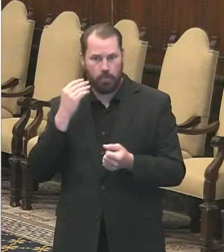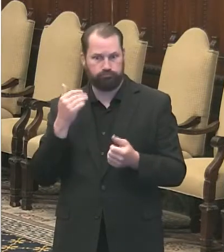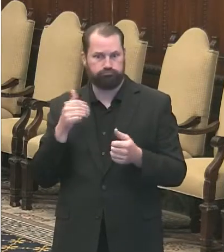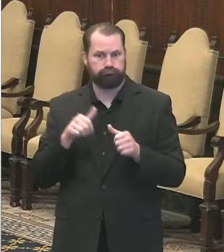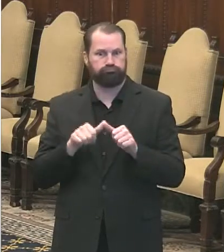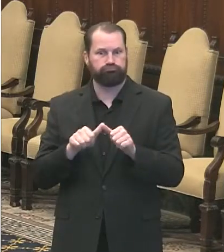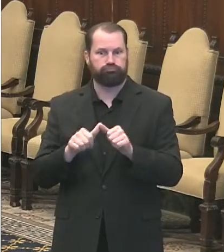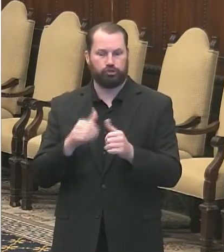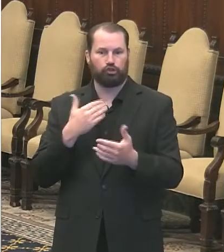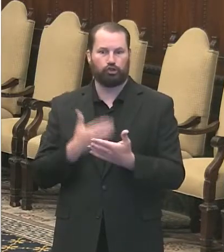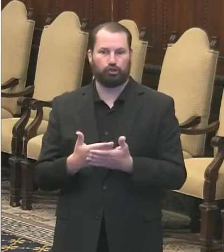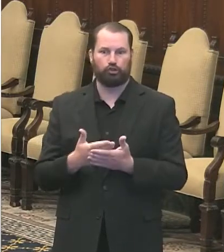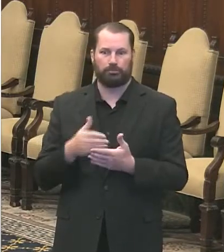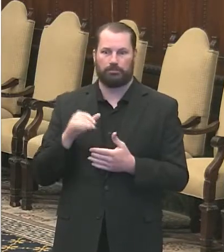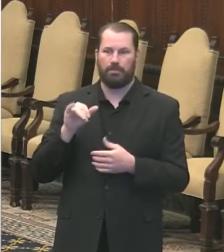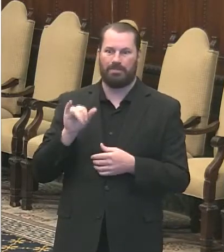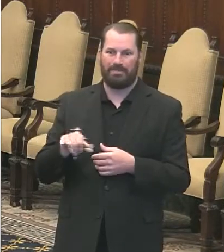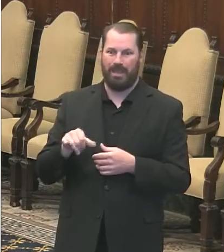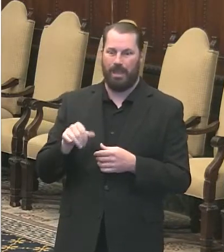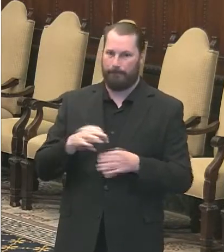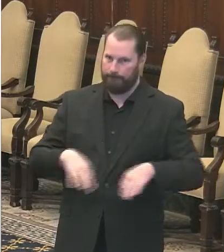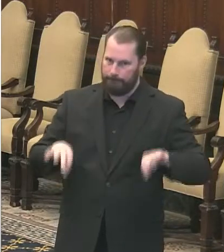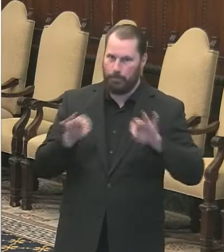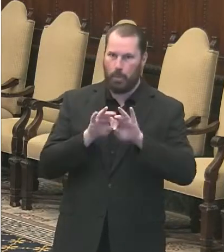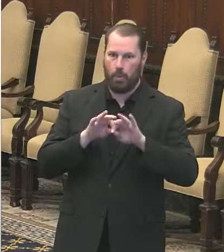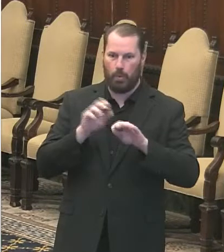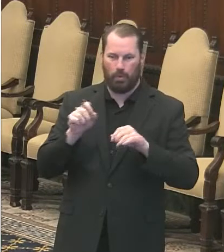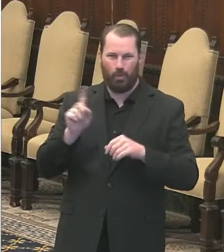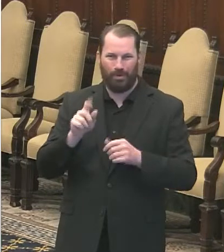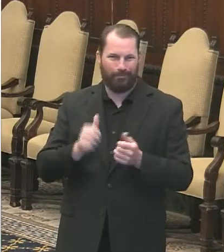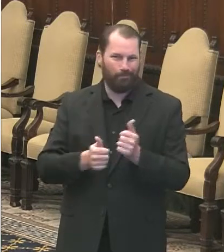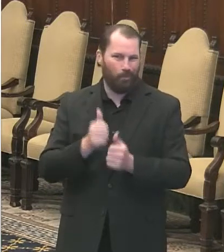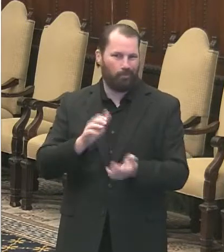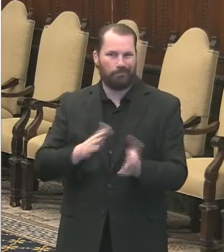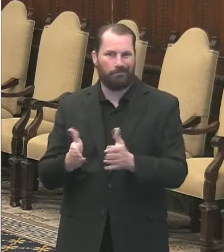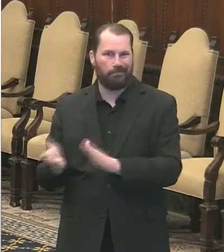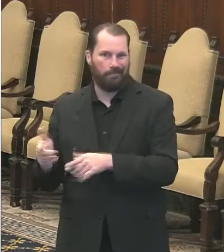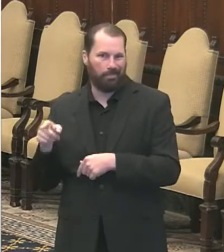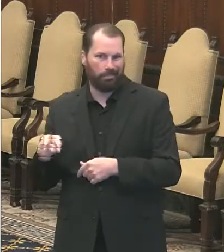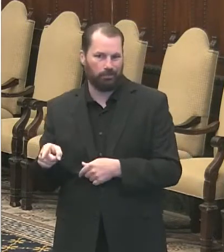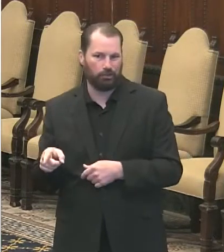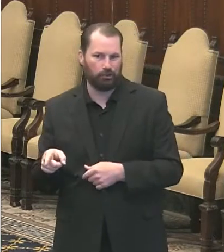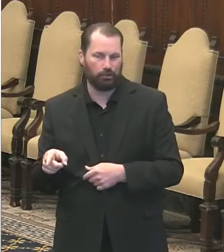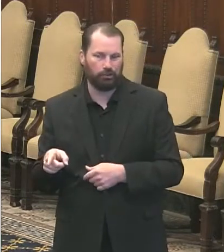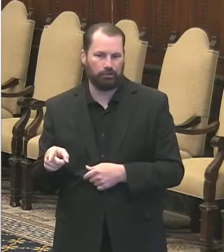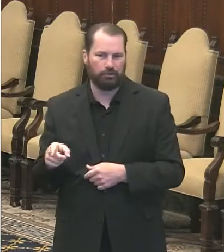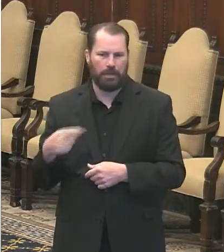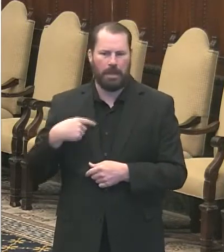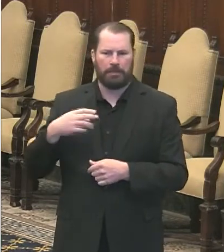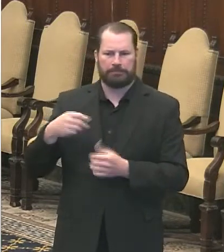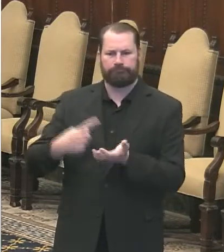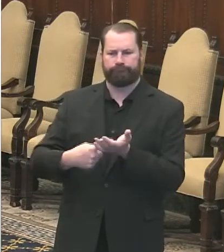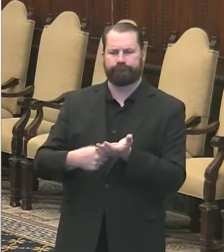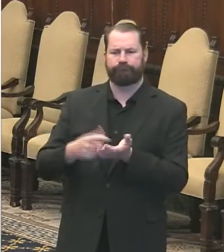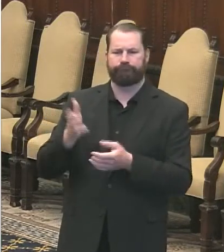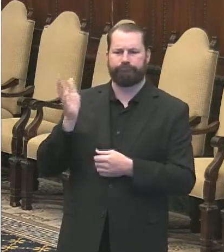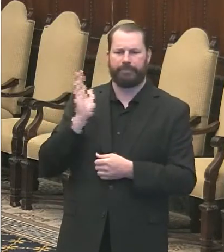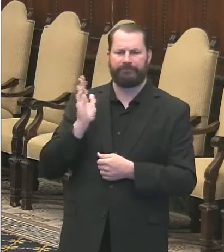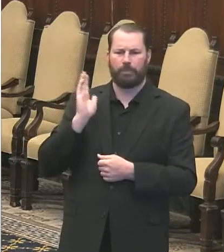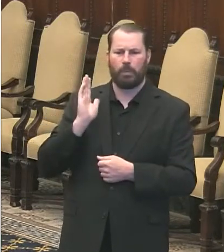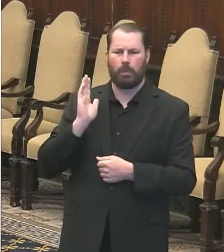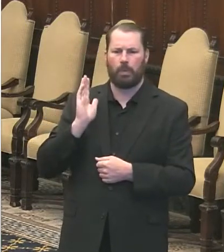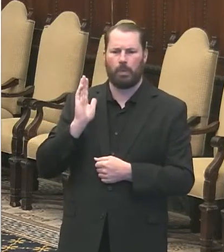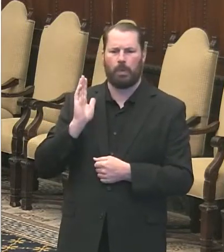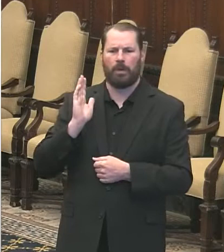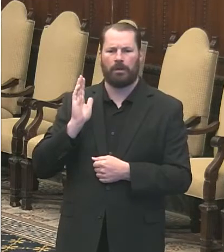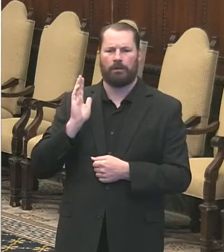where a majority of our deaths have occurred. I've been talking about that in previous days, but today you can see that for yourself. We're going to be posting on our website